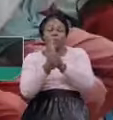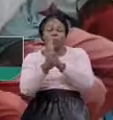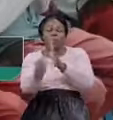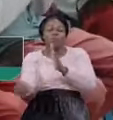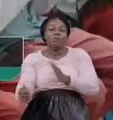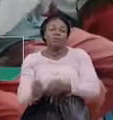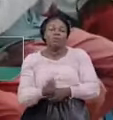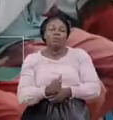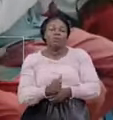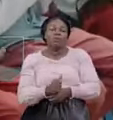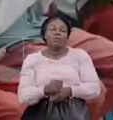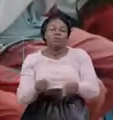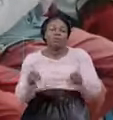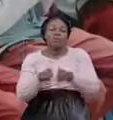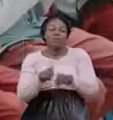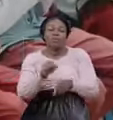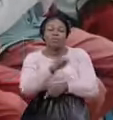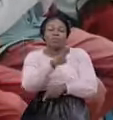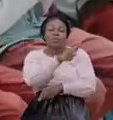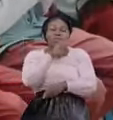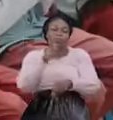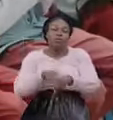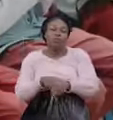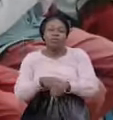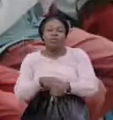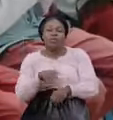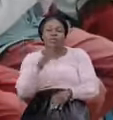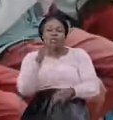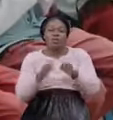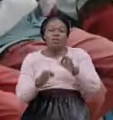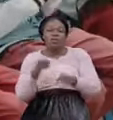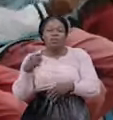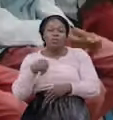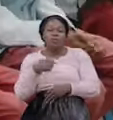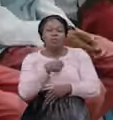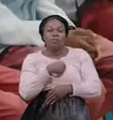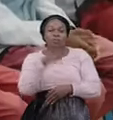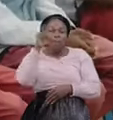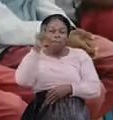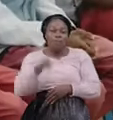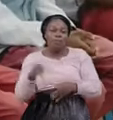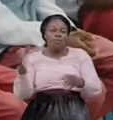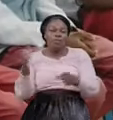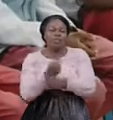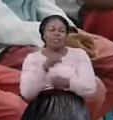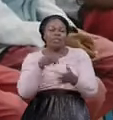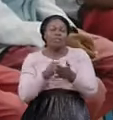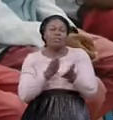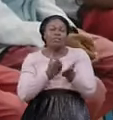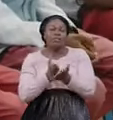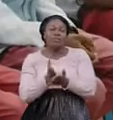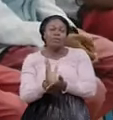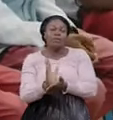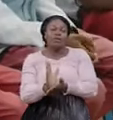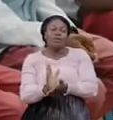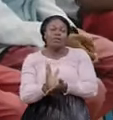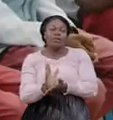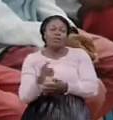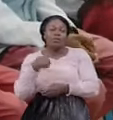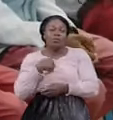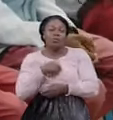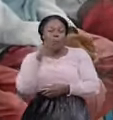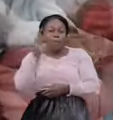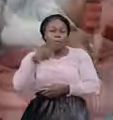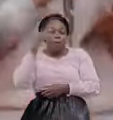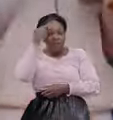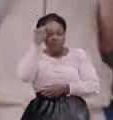As a nation, if we must get things right, we must think right,